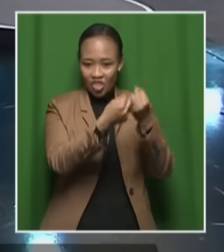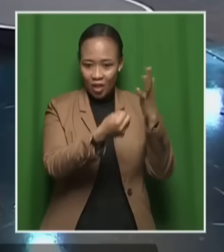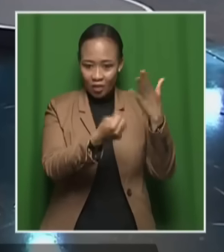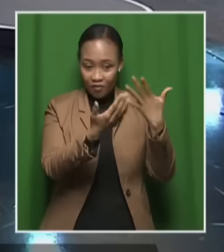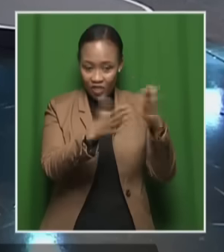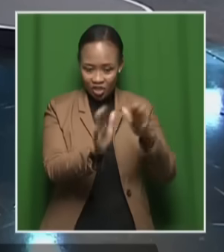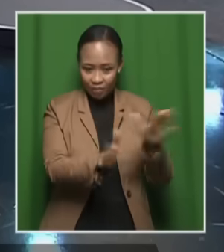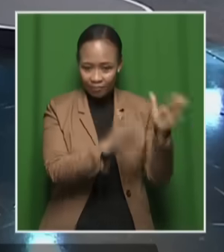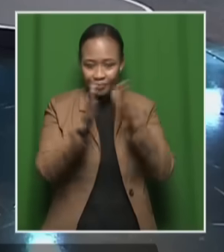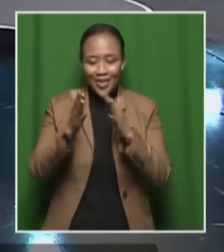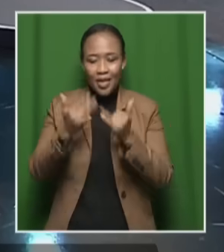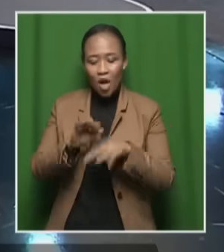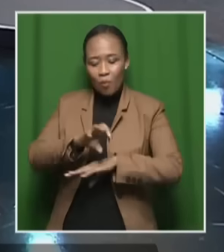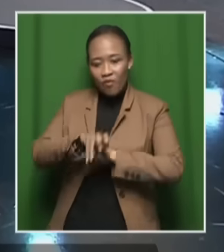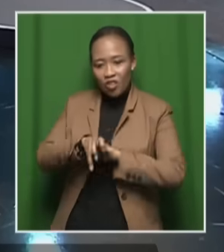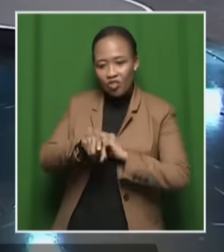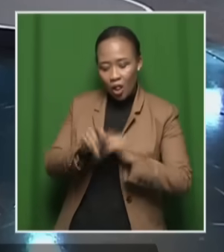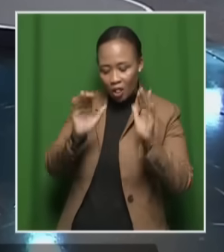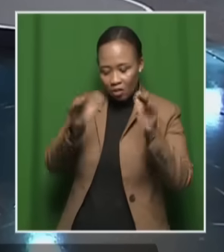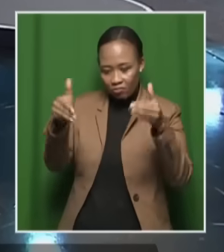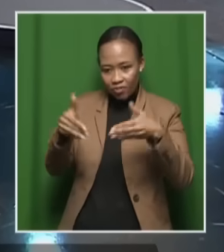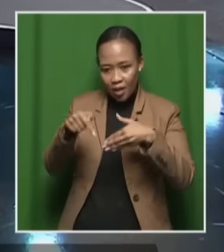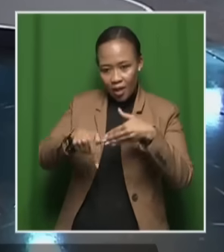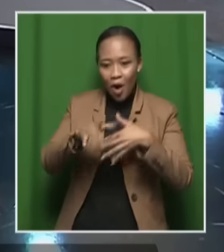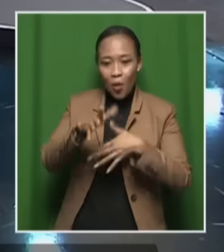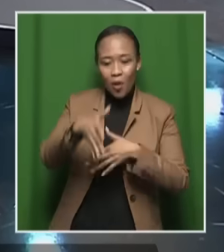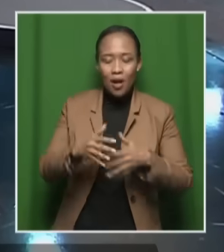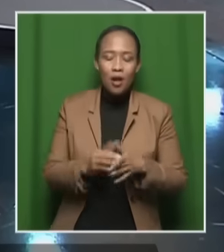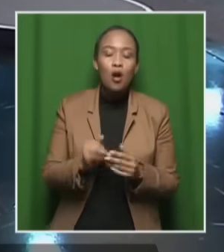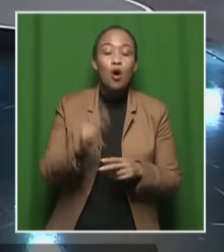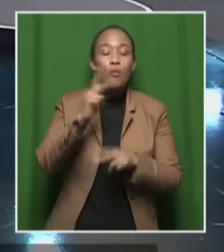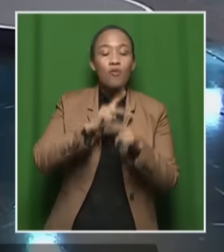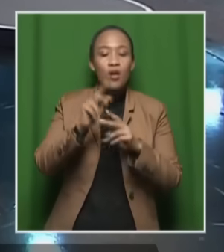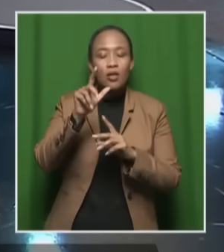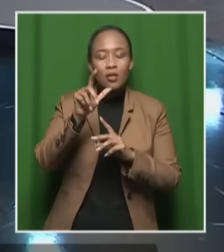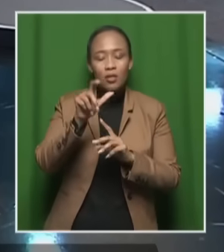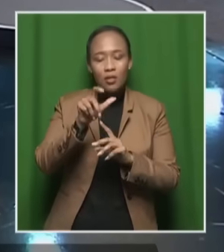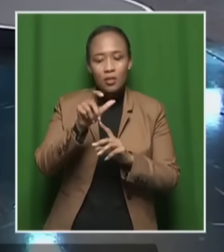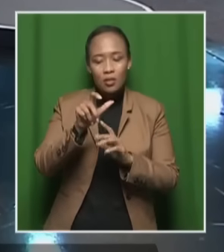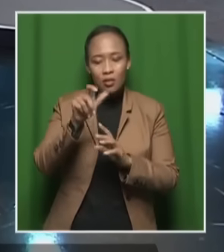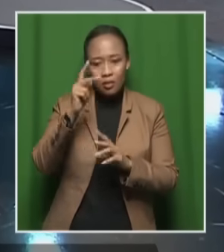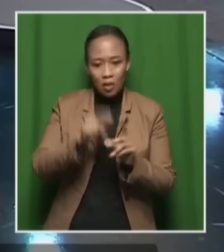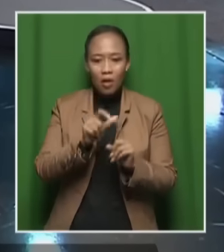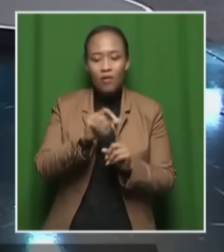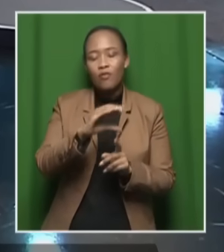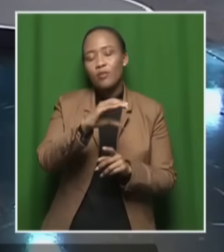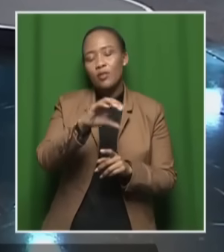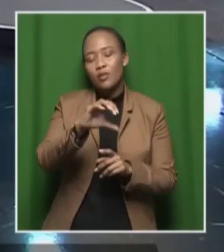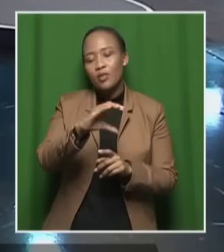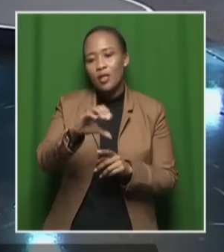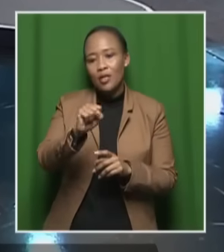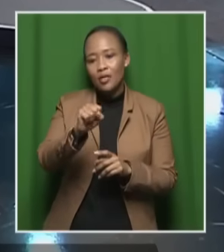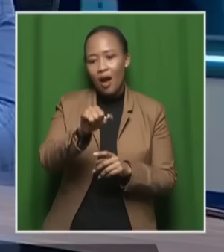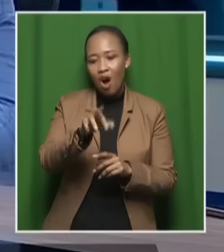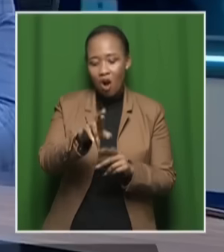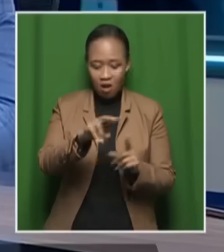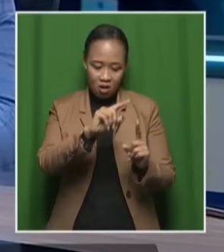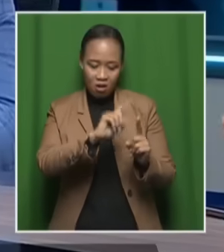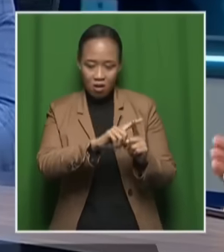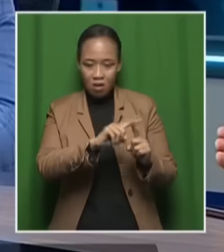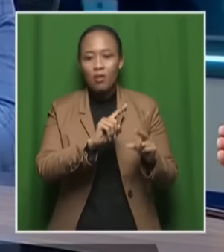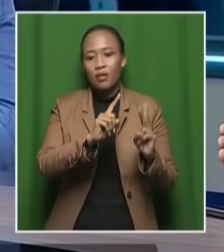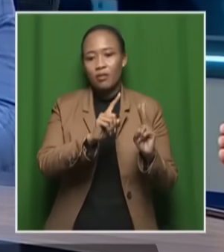seat allocation. And this is, of course, with Professor Pravesh Debba from the CSIR, who's been with us. And, of course, we joined